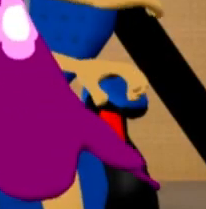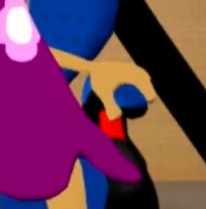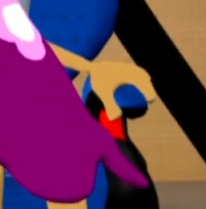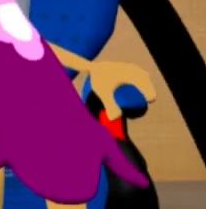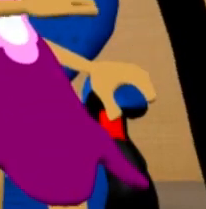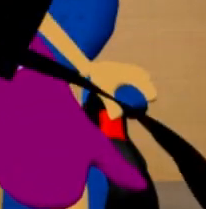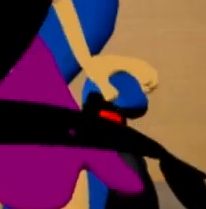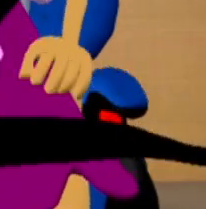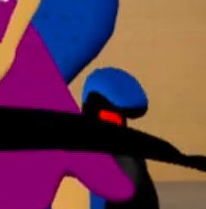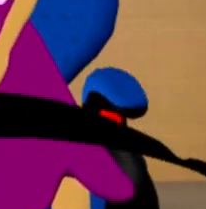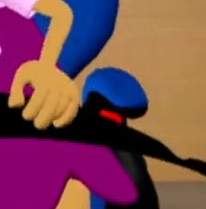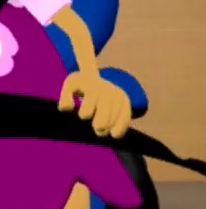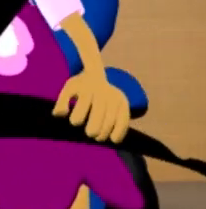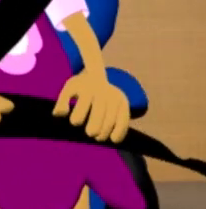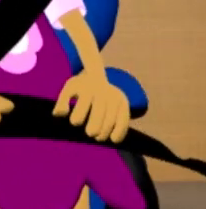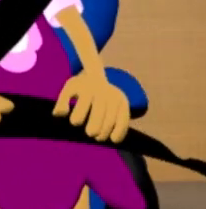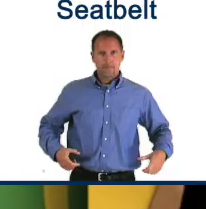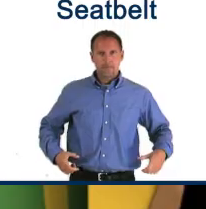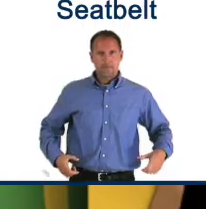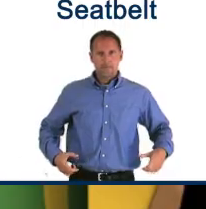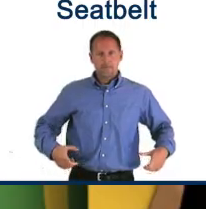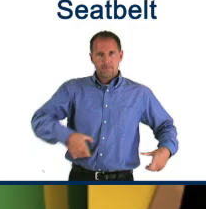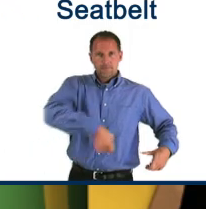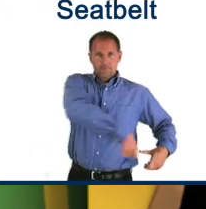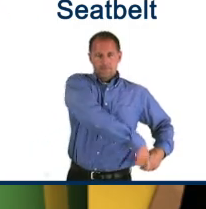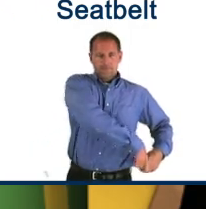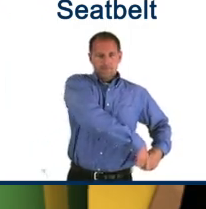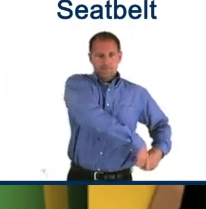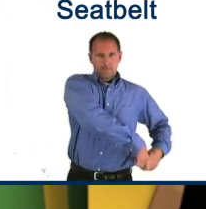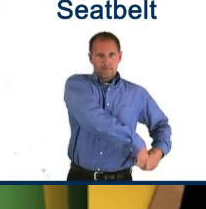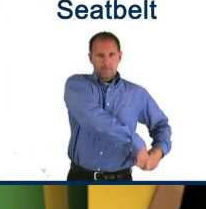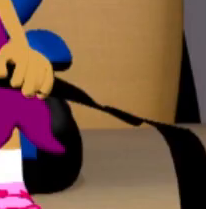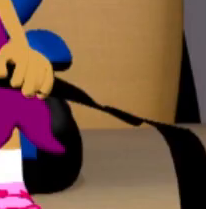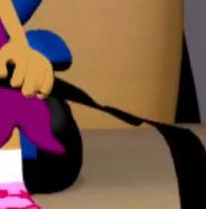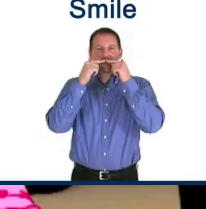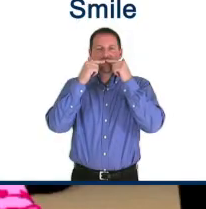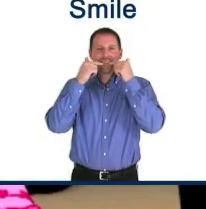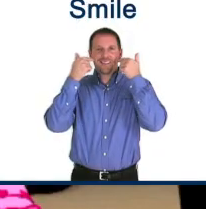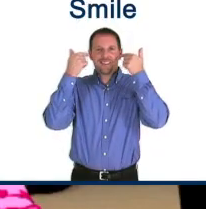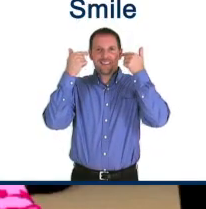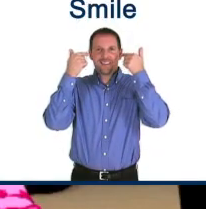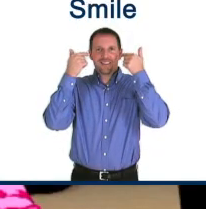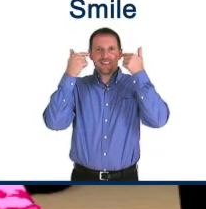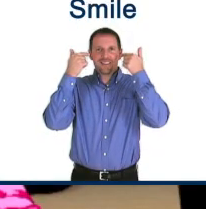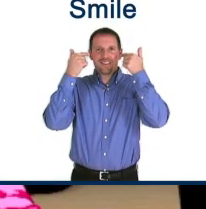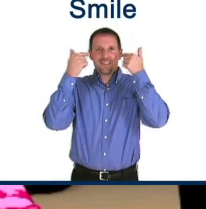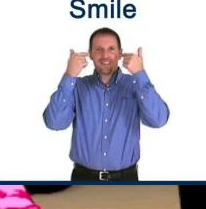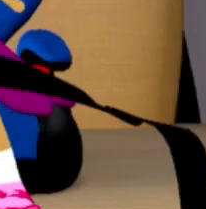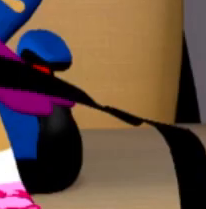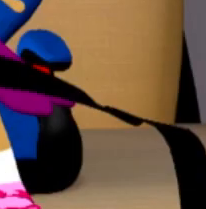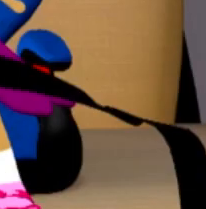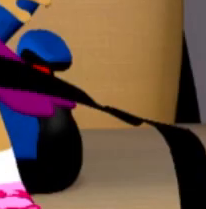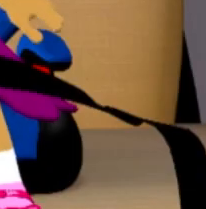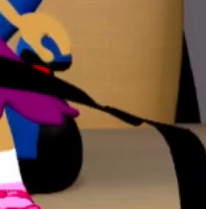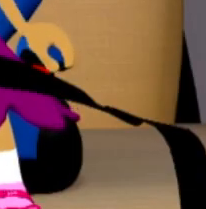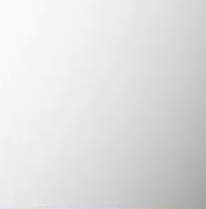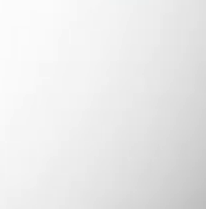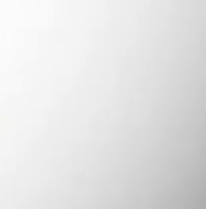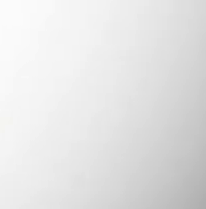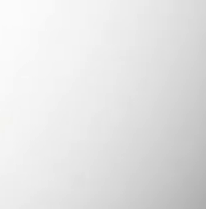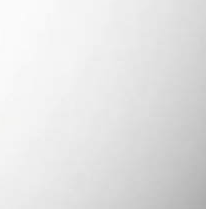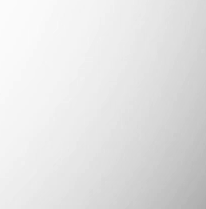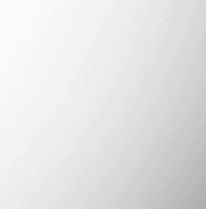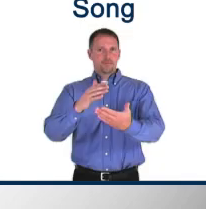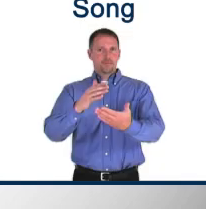Click it, click it, everybody click it. Put your seatbelt on. Put a smile on your face cause everybody's safe.